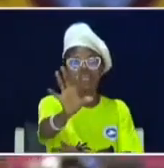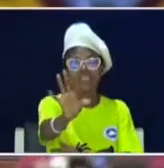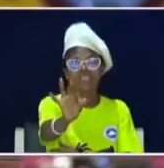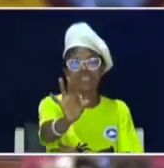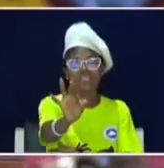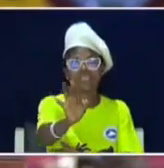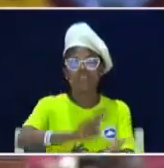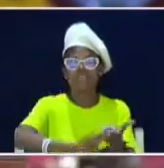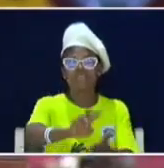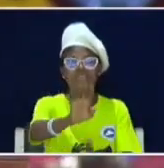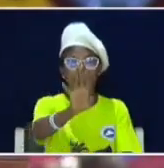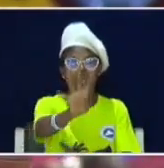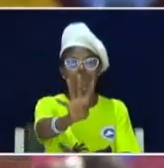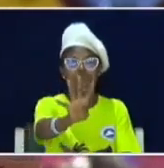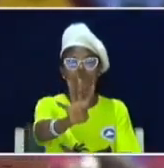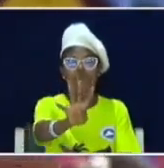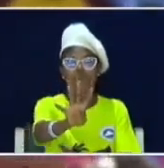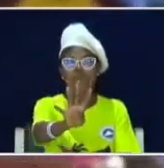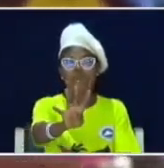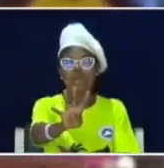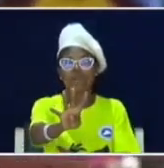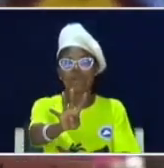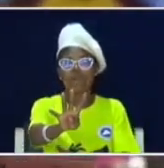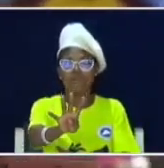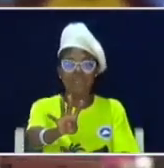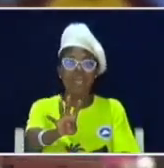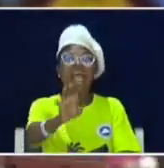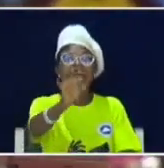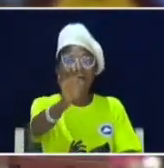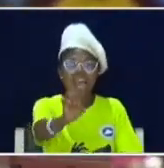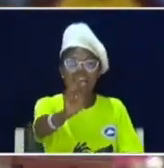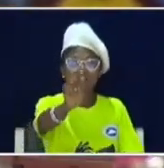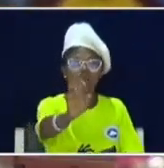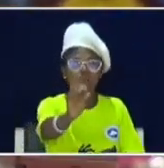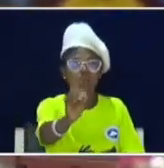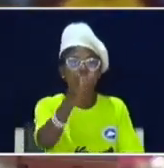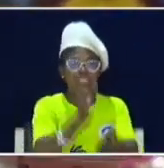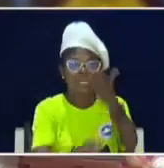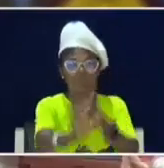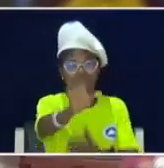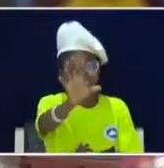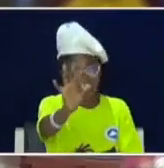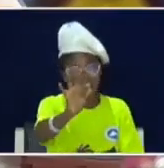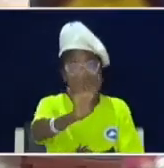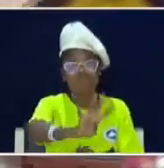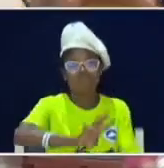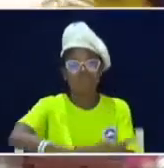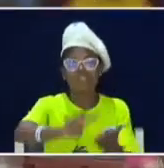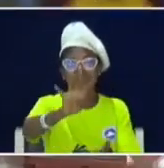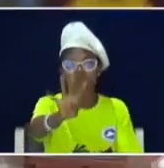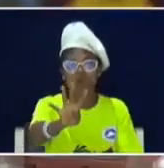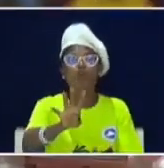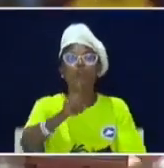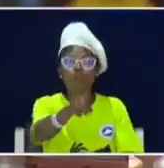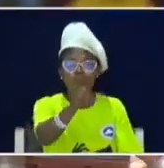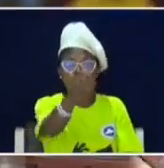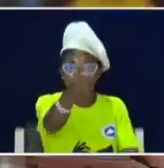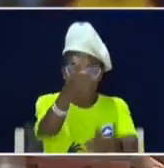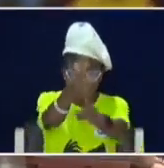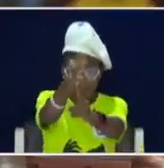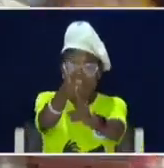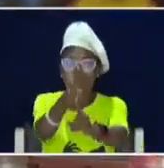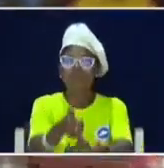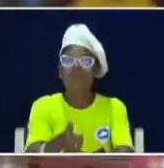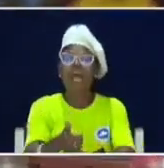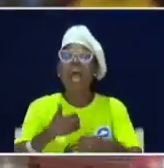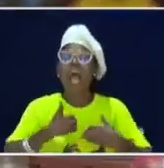Exodus chapter 19 verse 4. Exodus chapter 19 verse 4. You yourselves